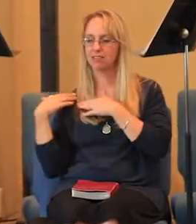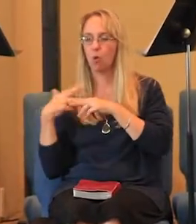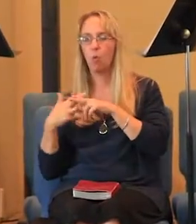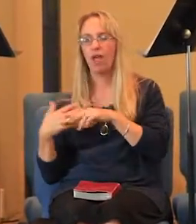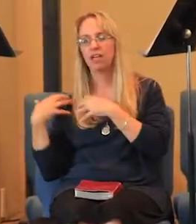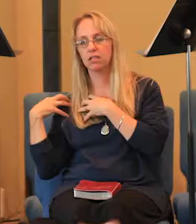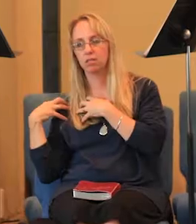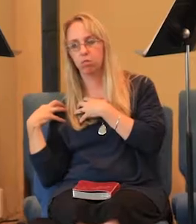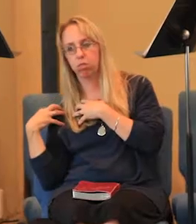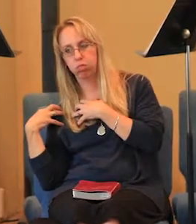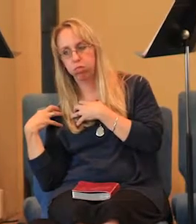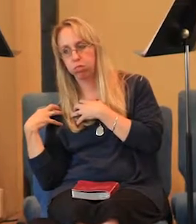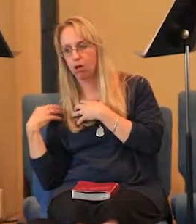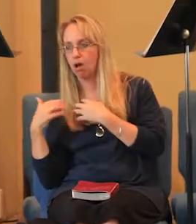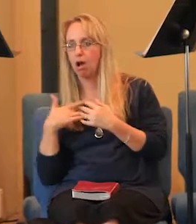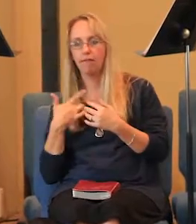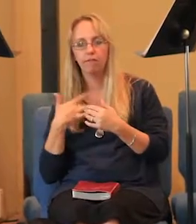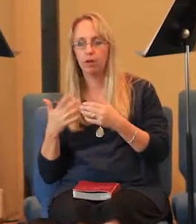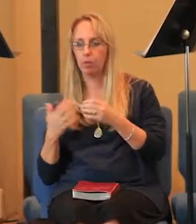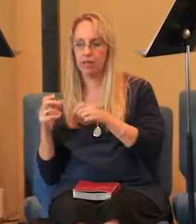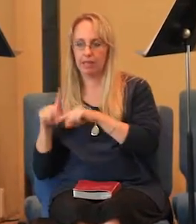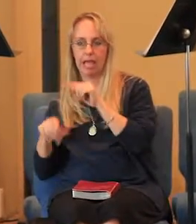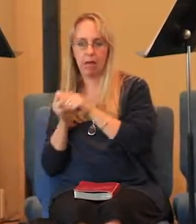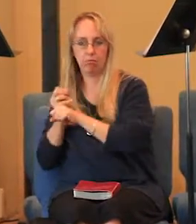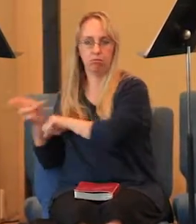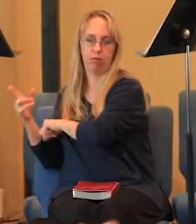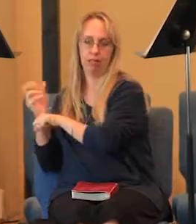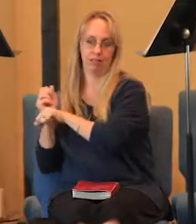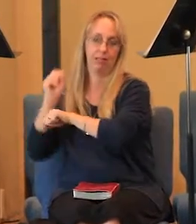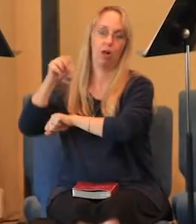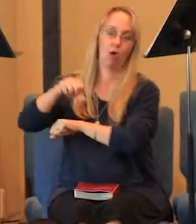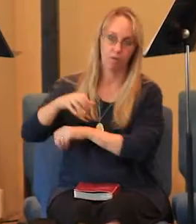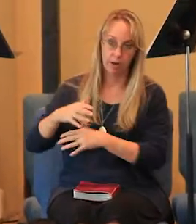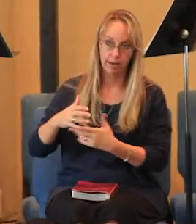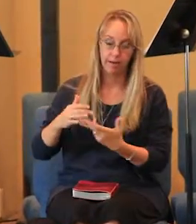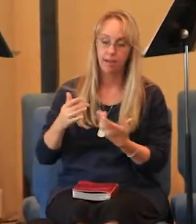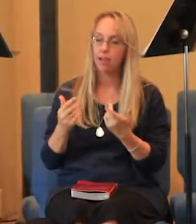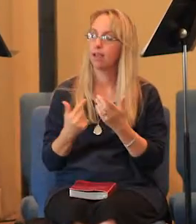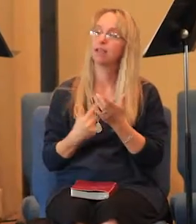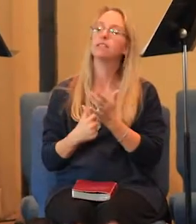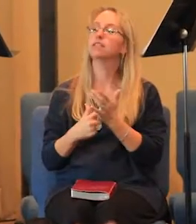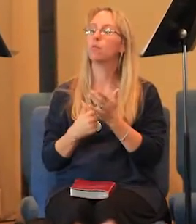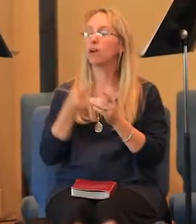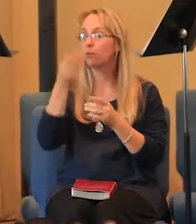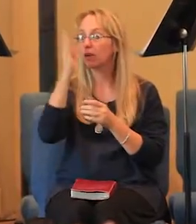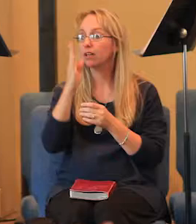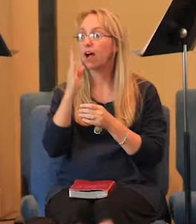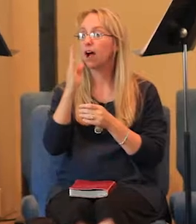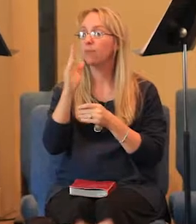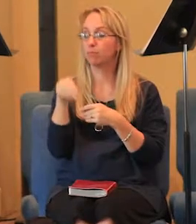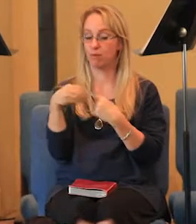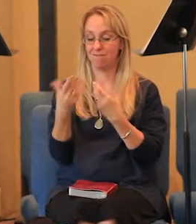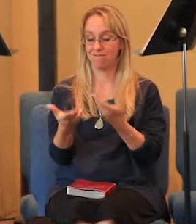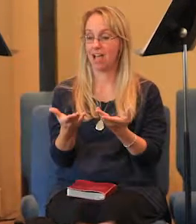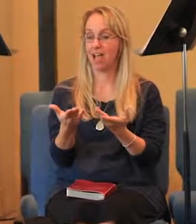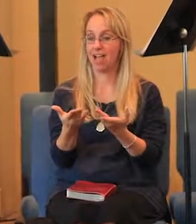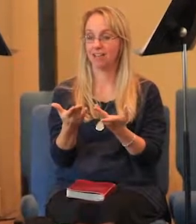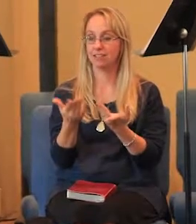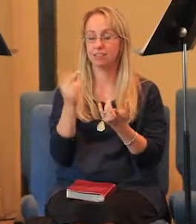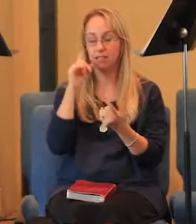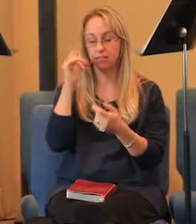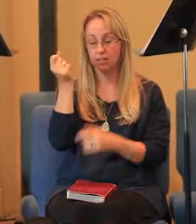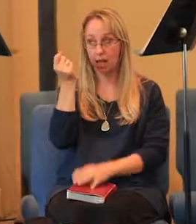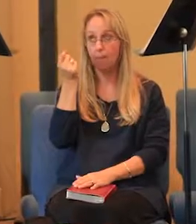down that oftentimes we don't think we can get over. And then there's times when God provides